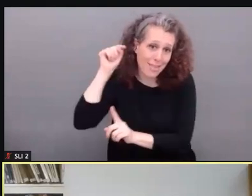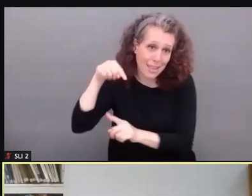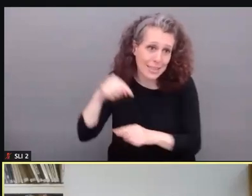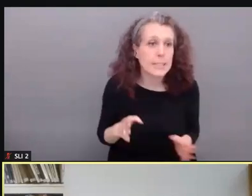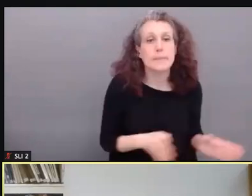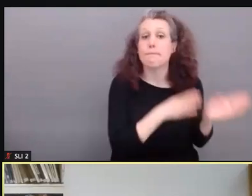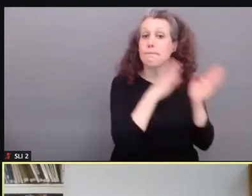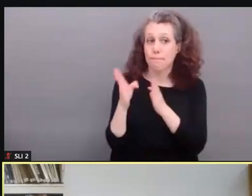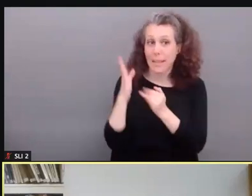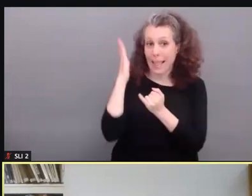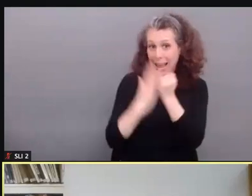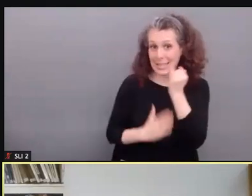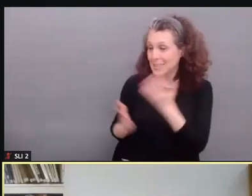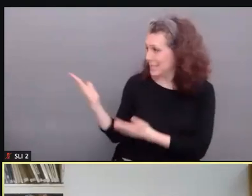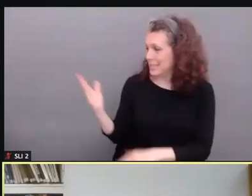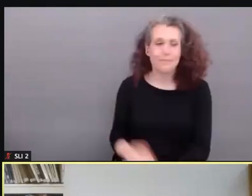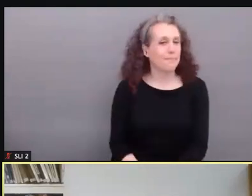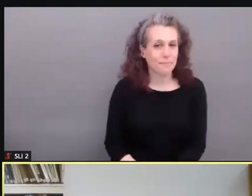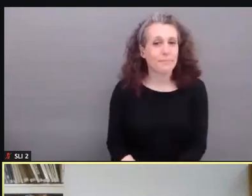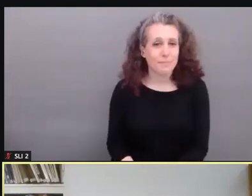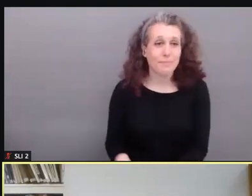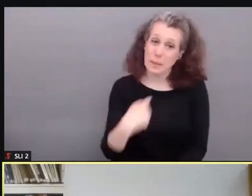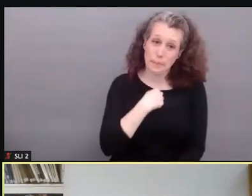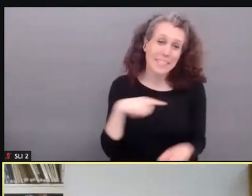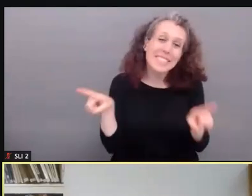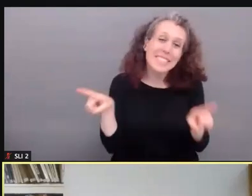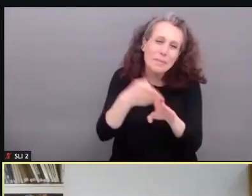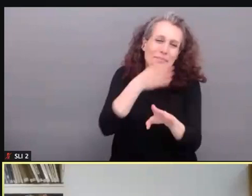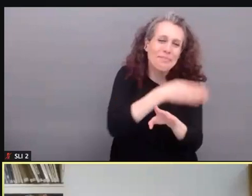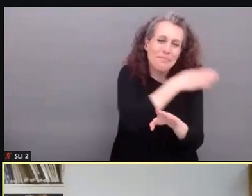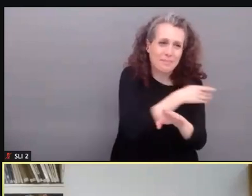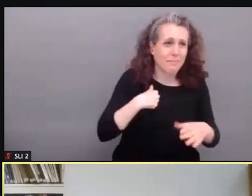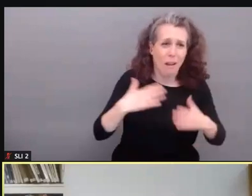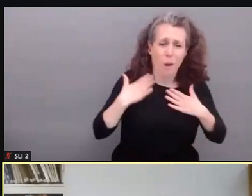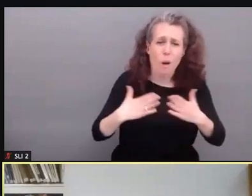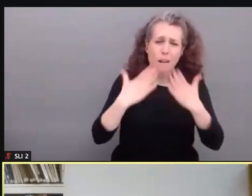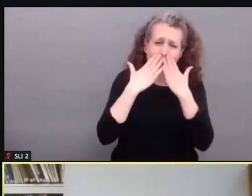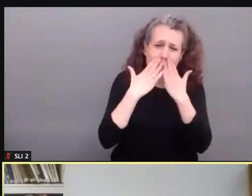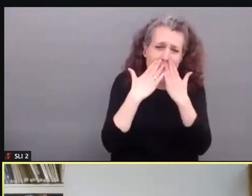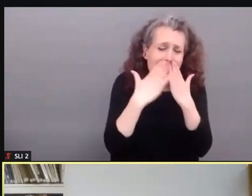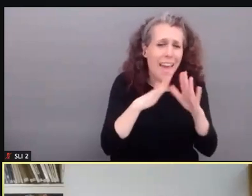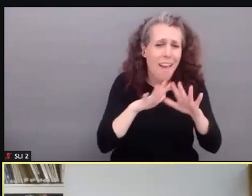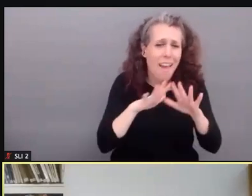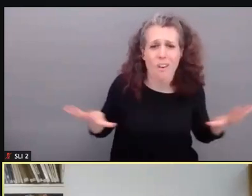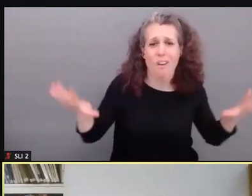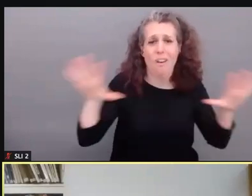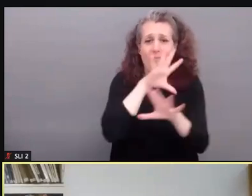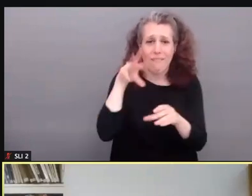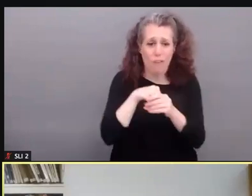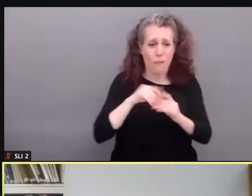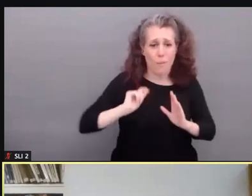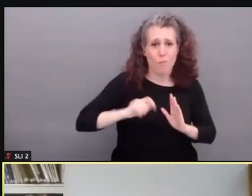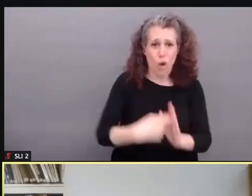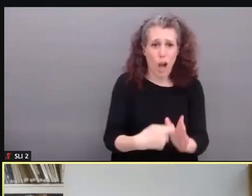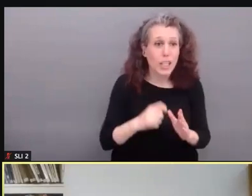slide. I would, like everybody else, really like to thank everyone involved in this. I mean, the project